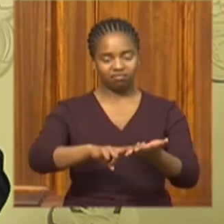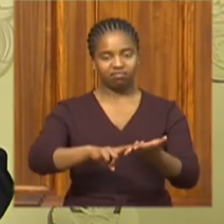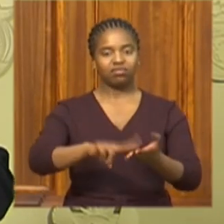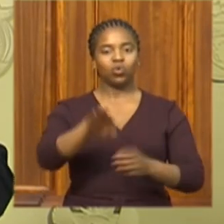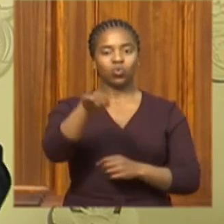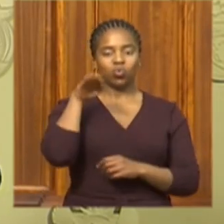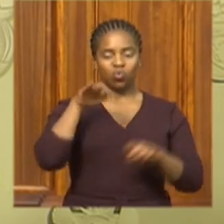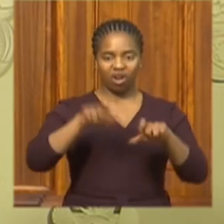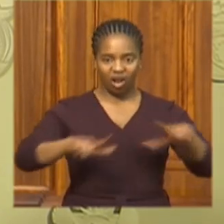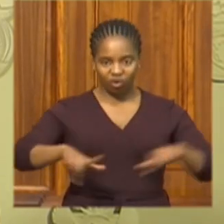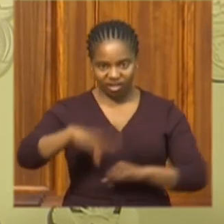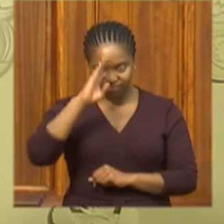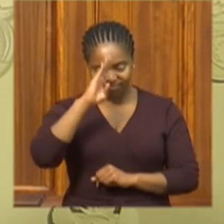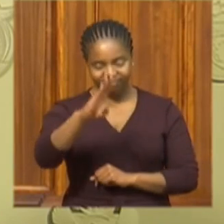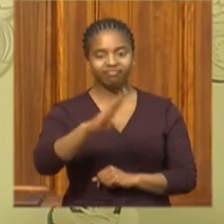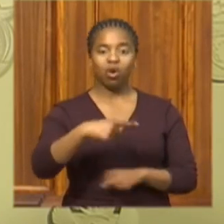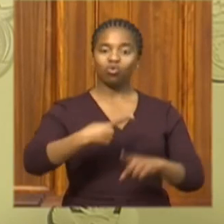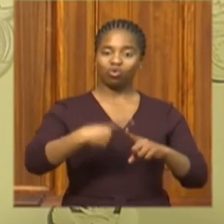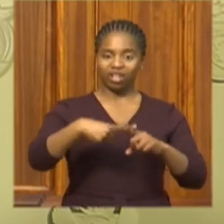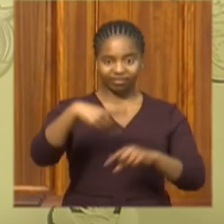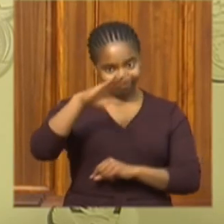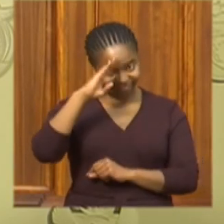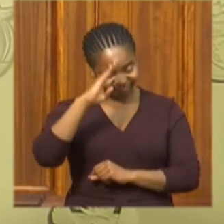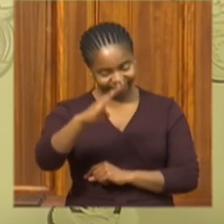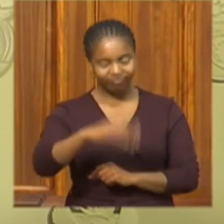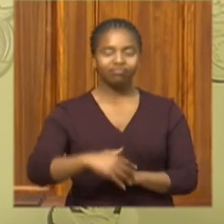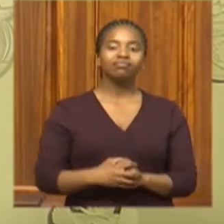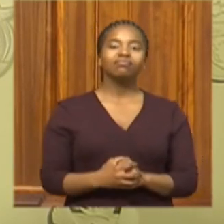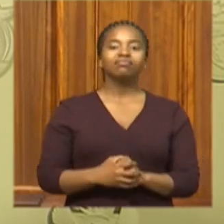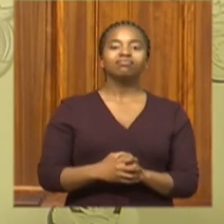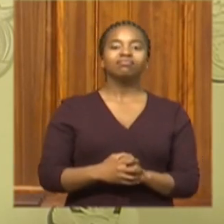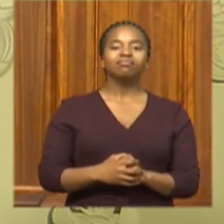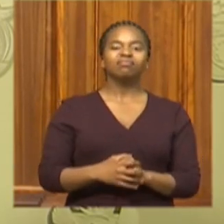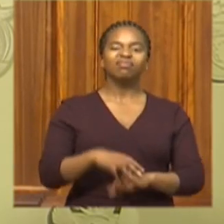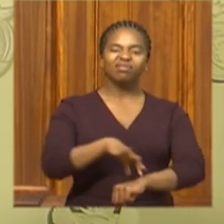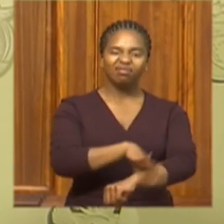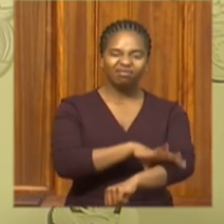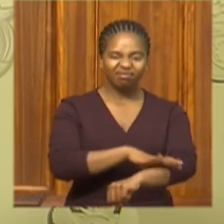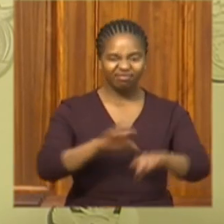sanbonani, molweni, lochani.